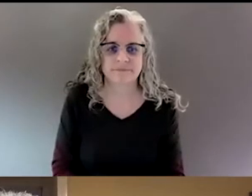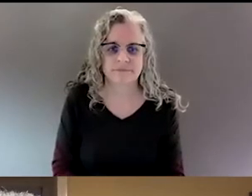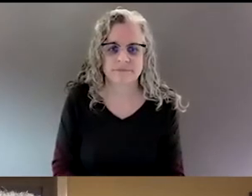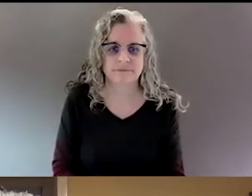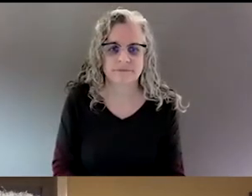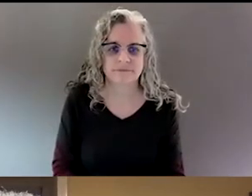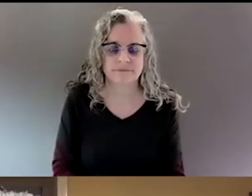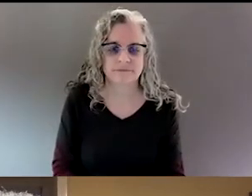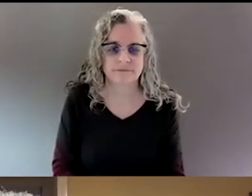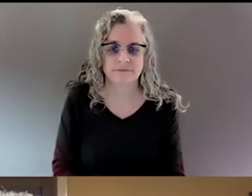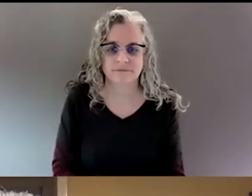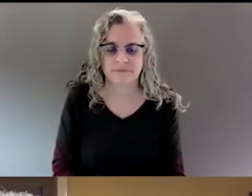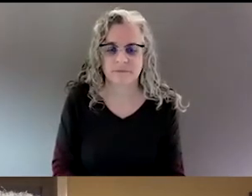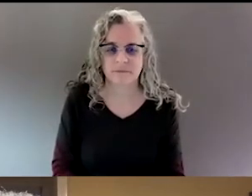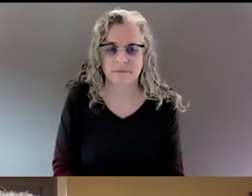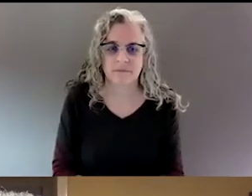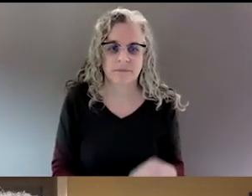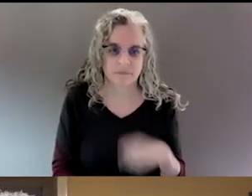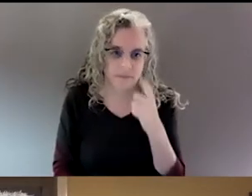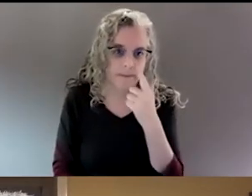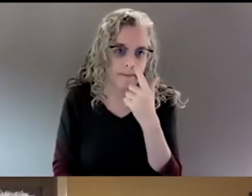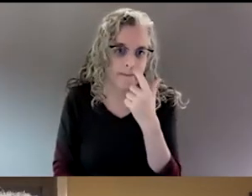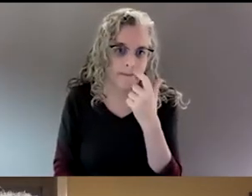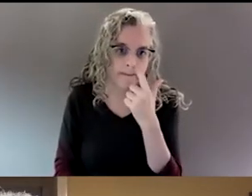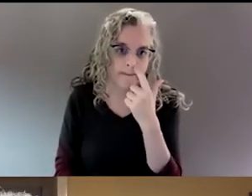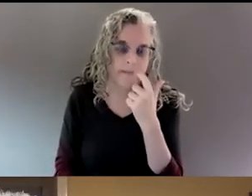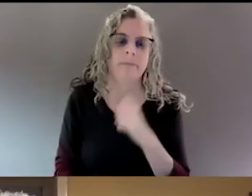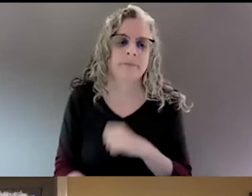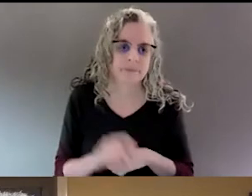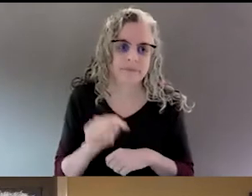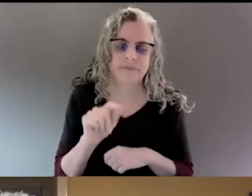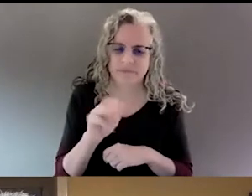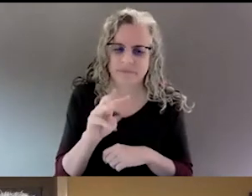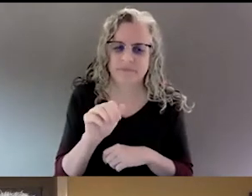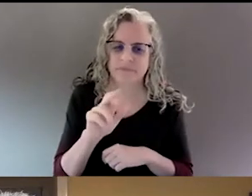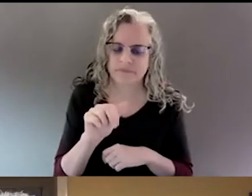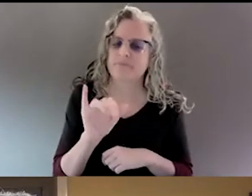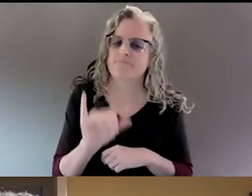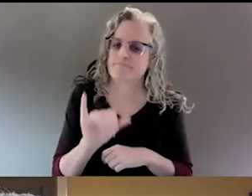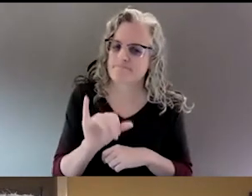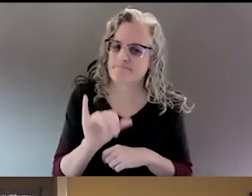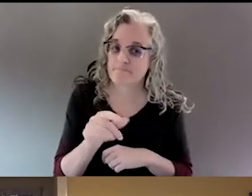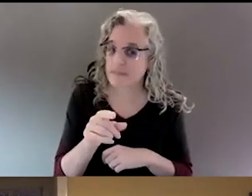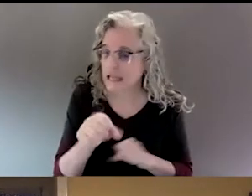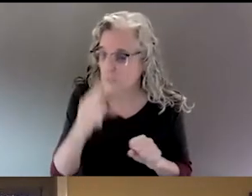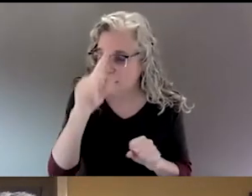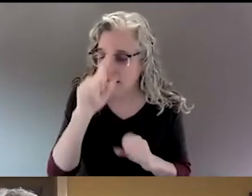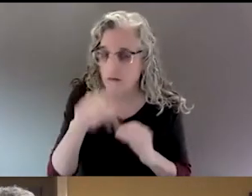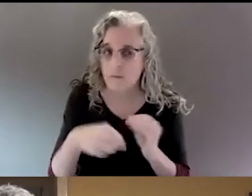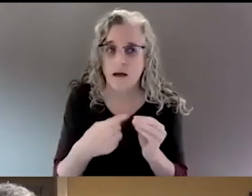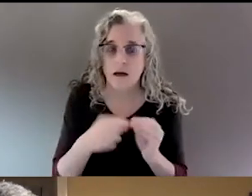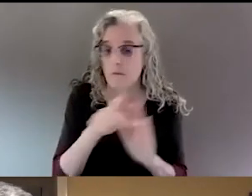All right. And as we think about that, are there any policies or any